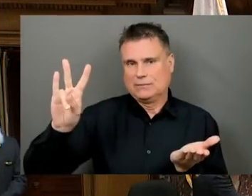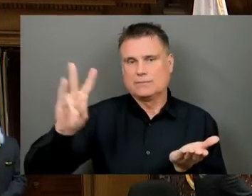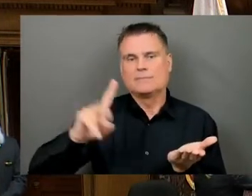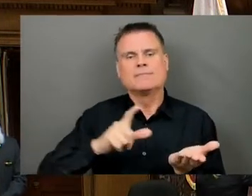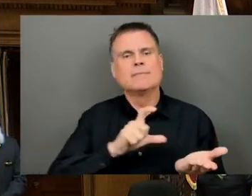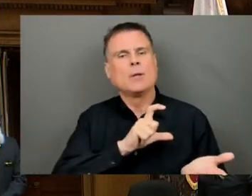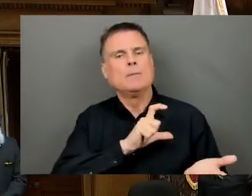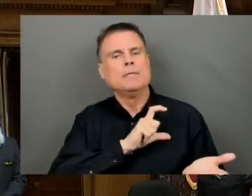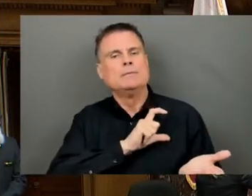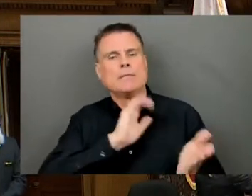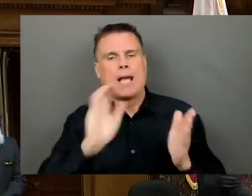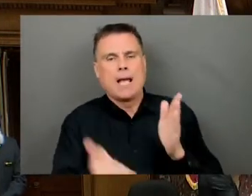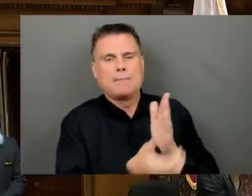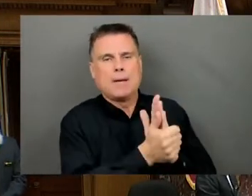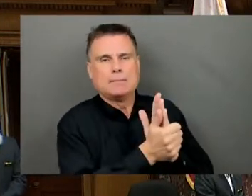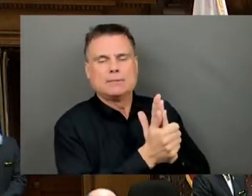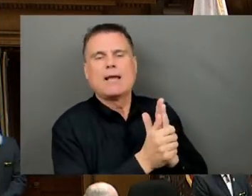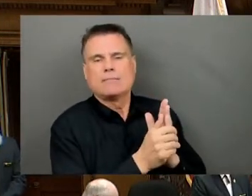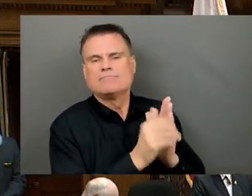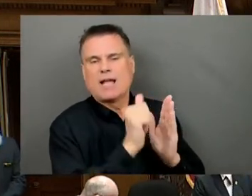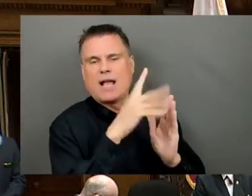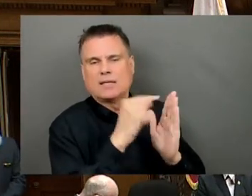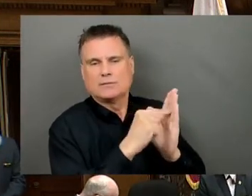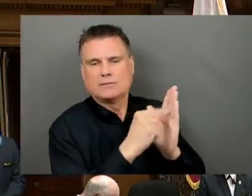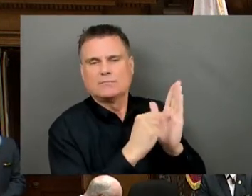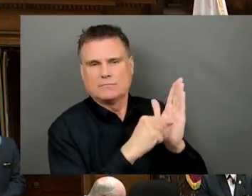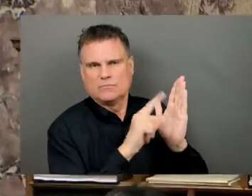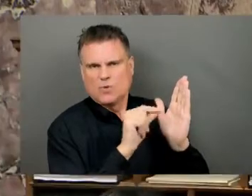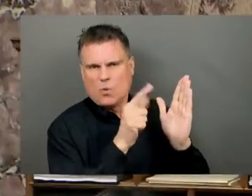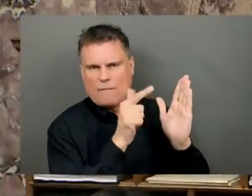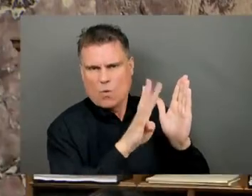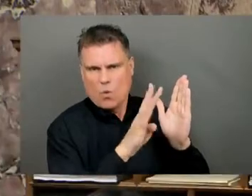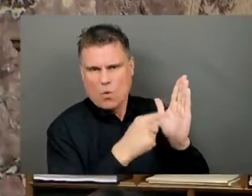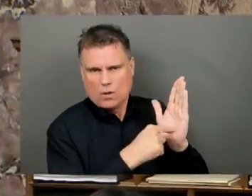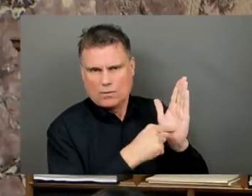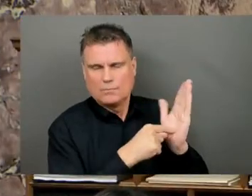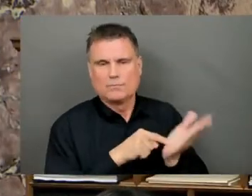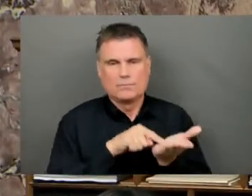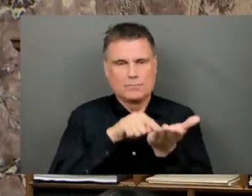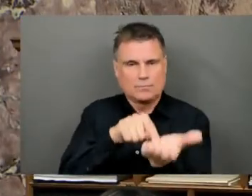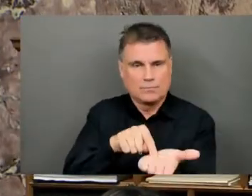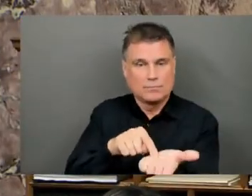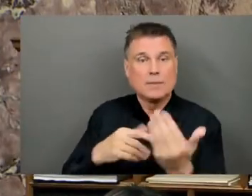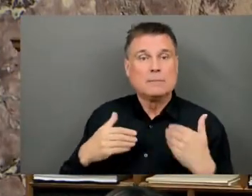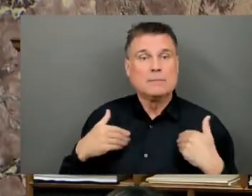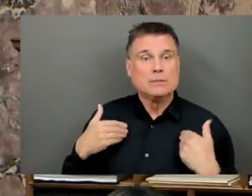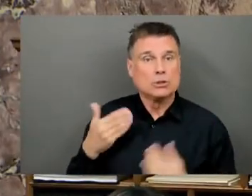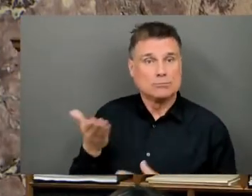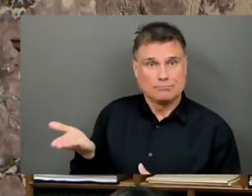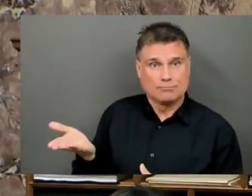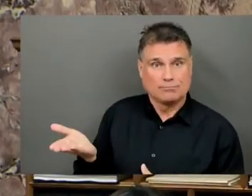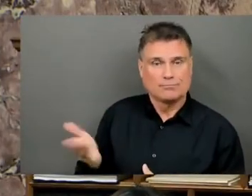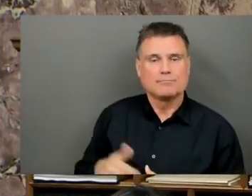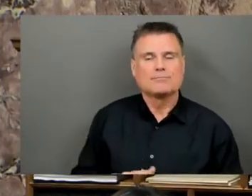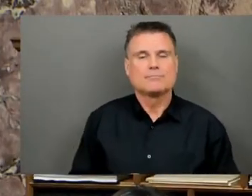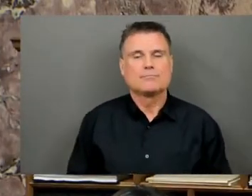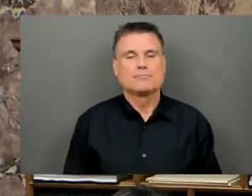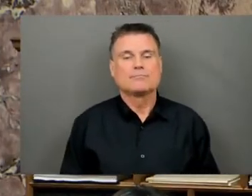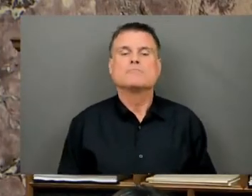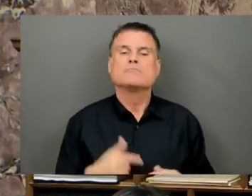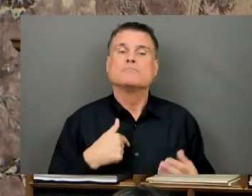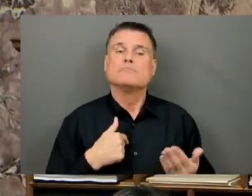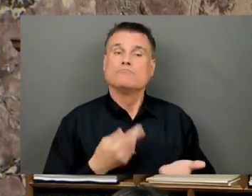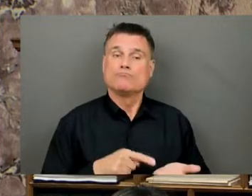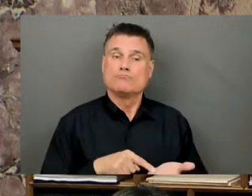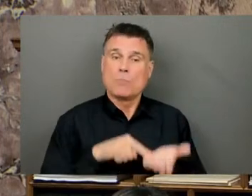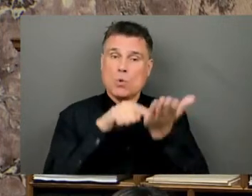same to the Legislative Assembly. Minister. Thank you, Honourable Speaker. I move that the bill be introduced and read a first time